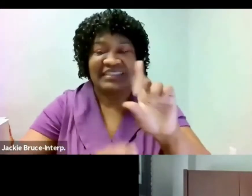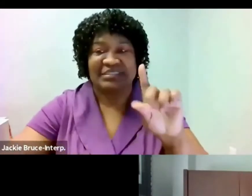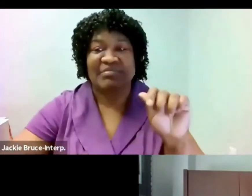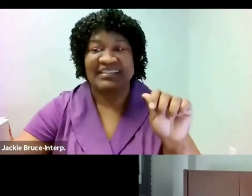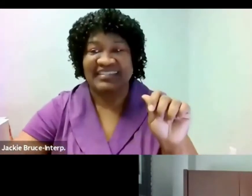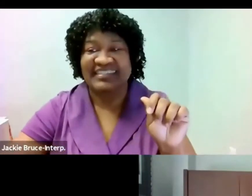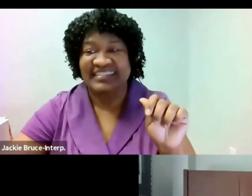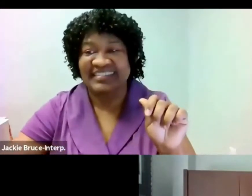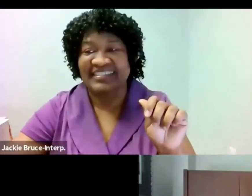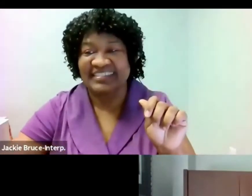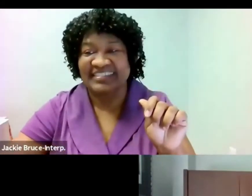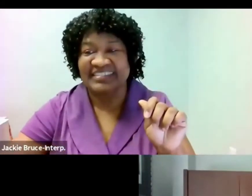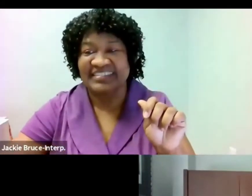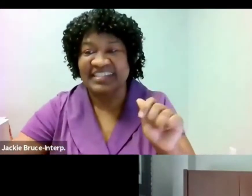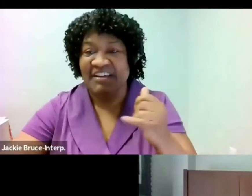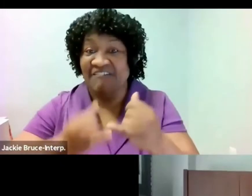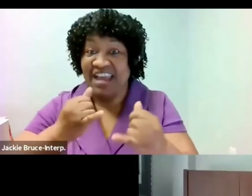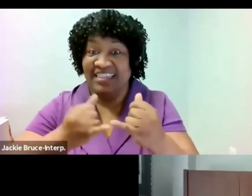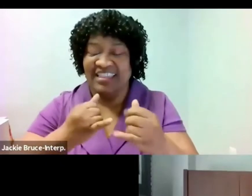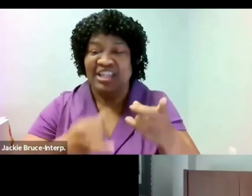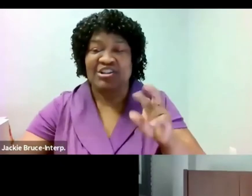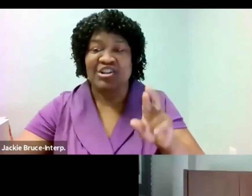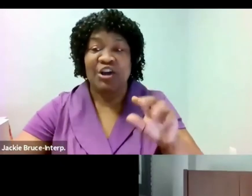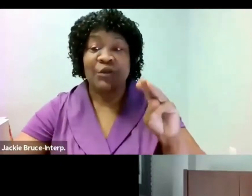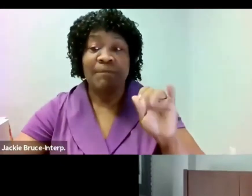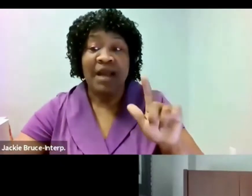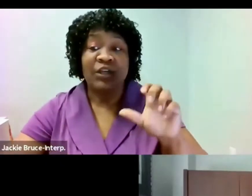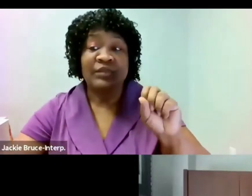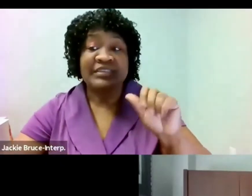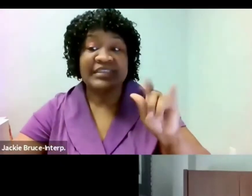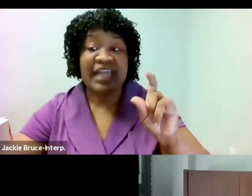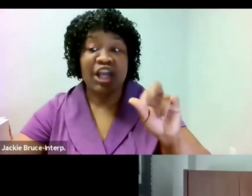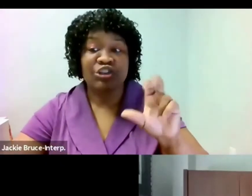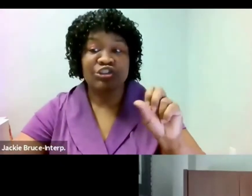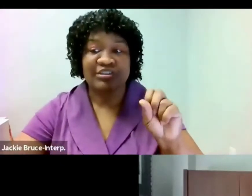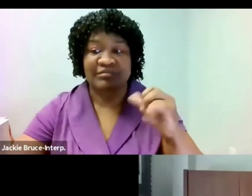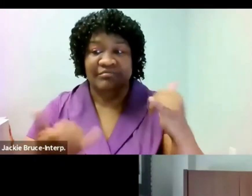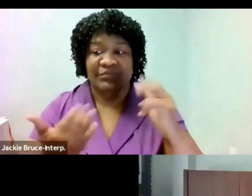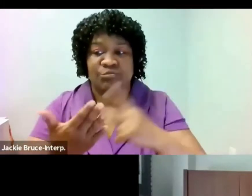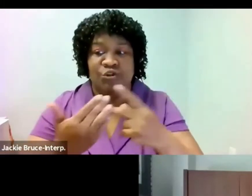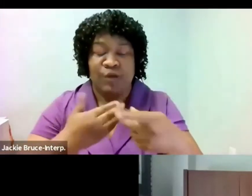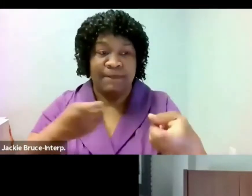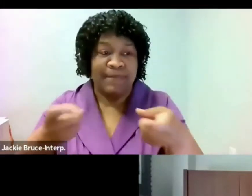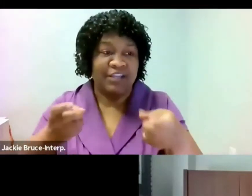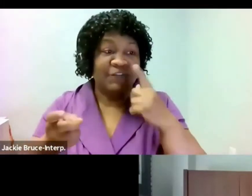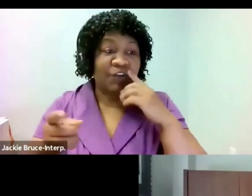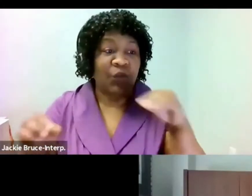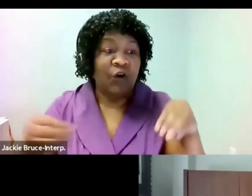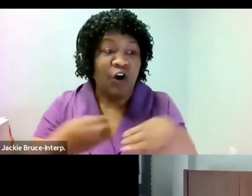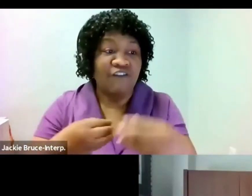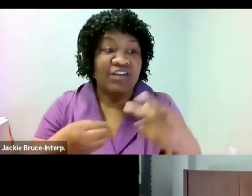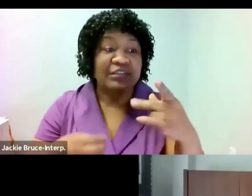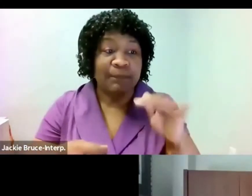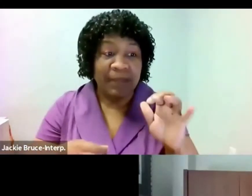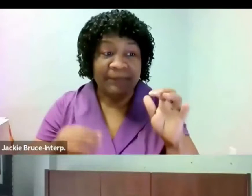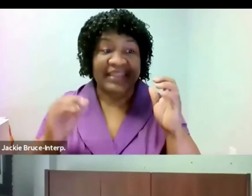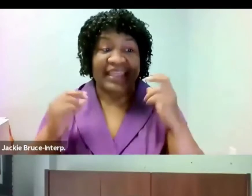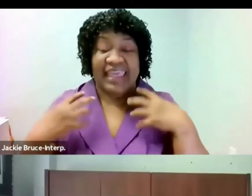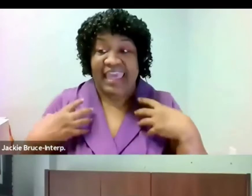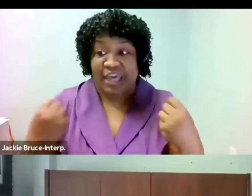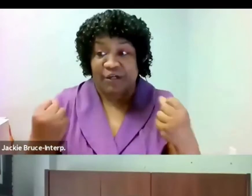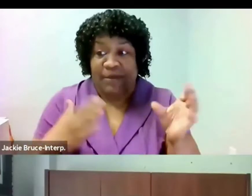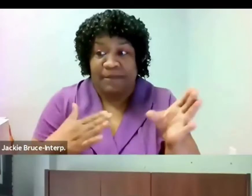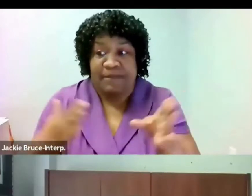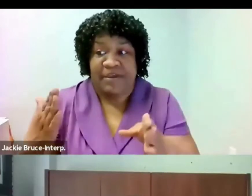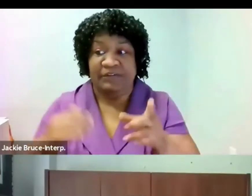disabilities. Finally, Dr. Michael Sayers is the program manager for the Office of Public Health Preparedness in